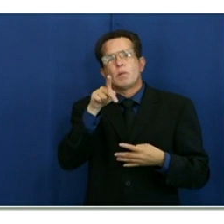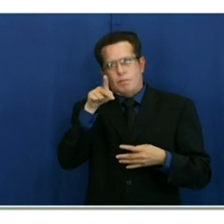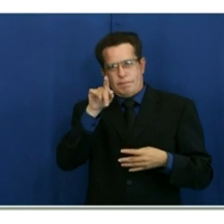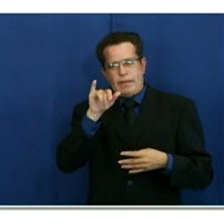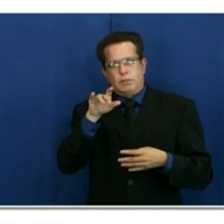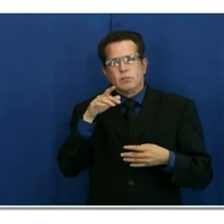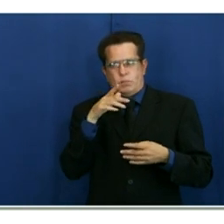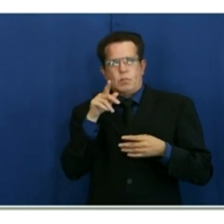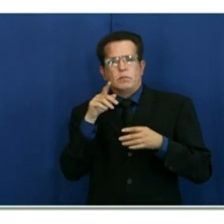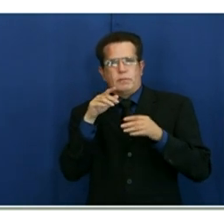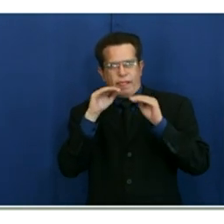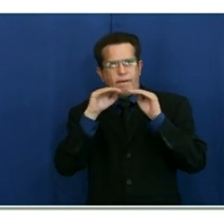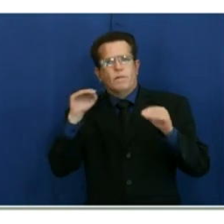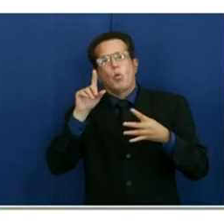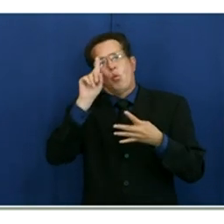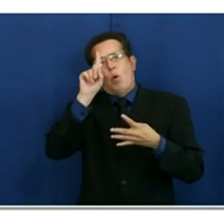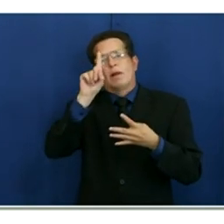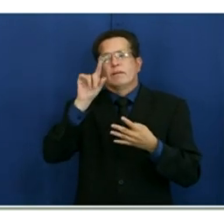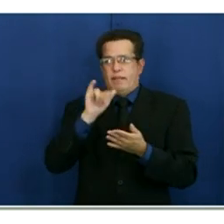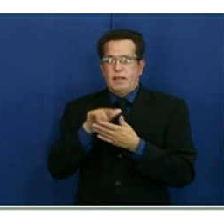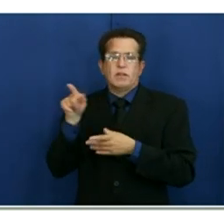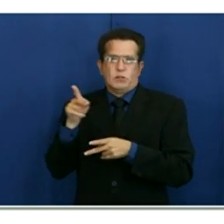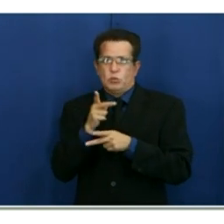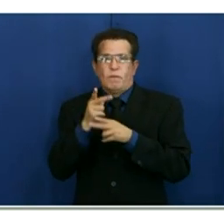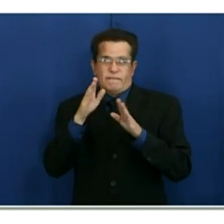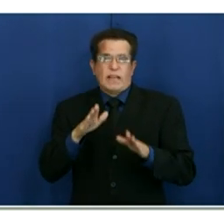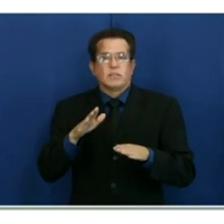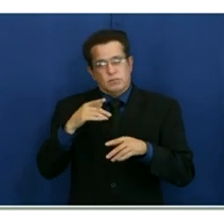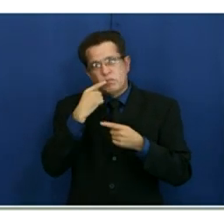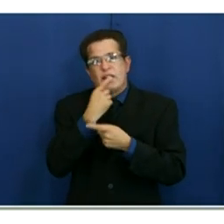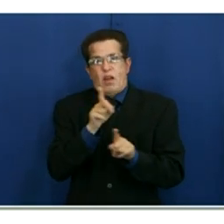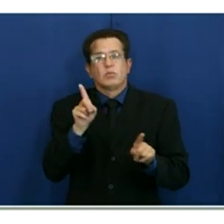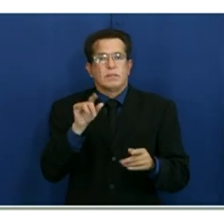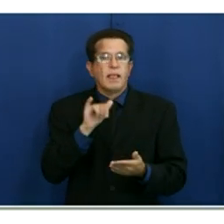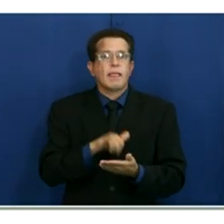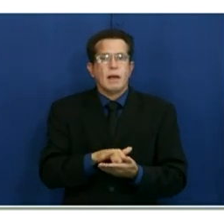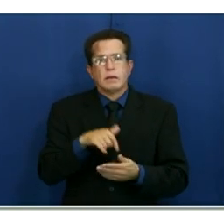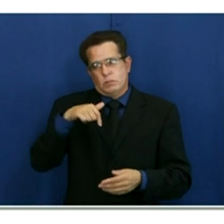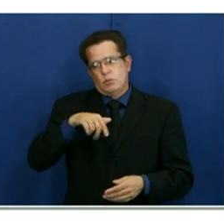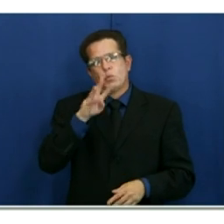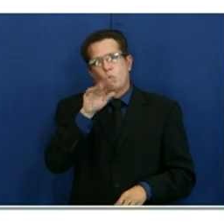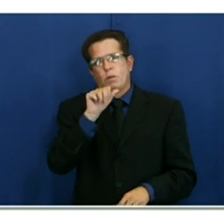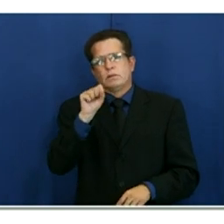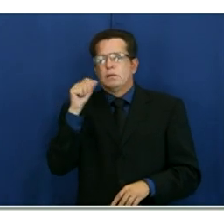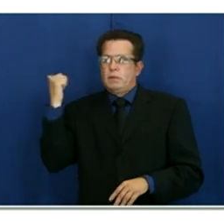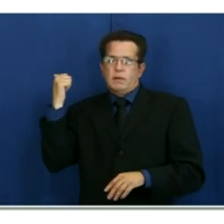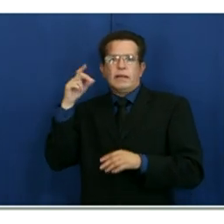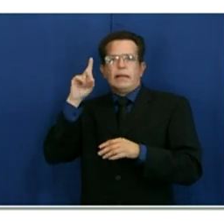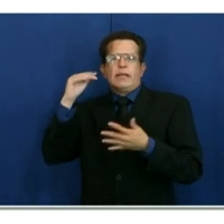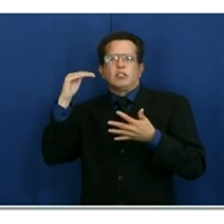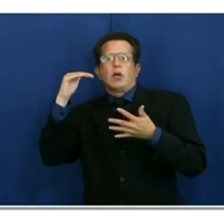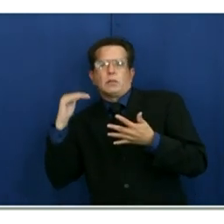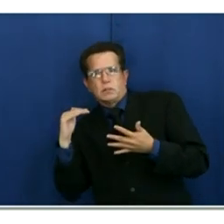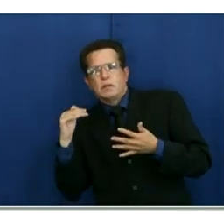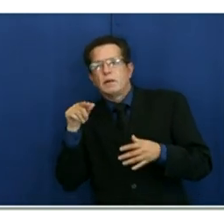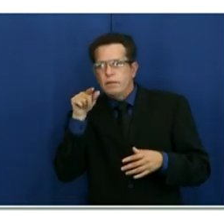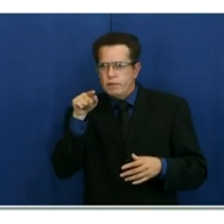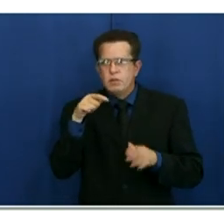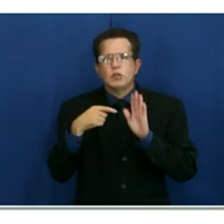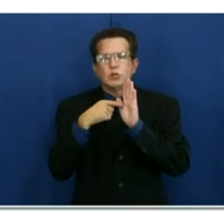Supervisor Fletcher spoke about that. In this next slide, this shows the